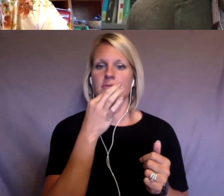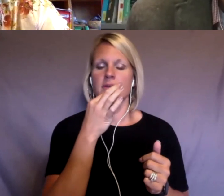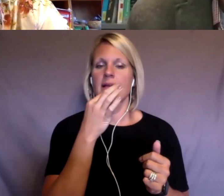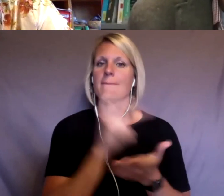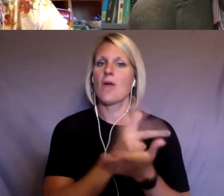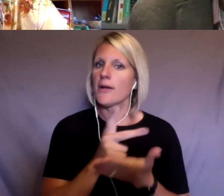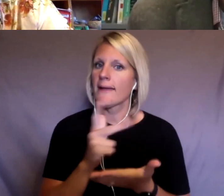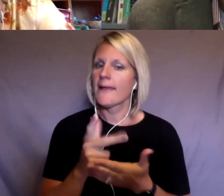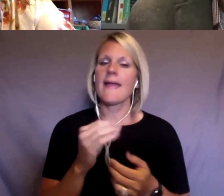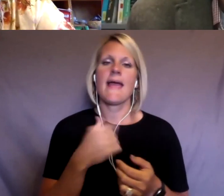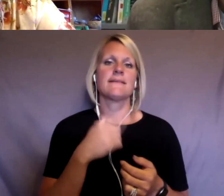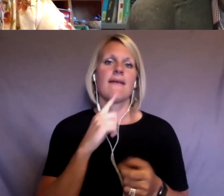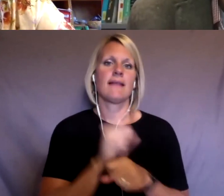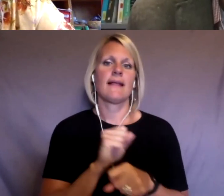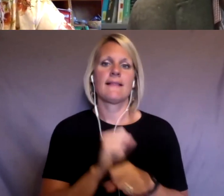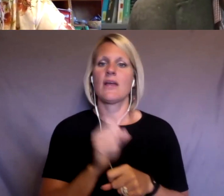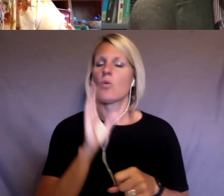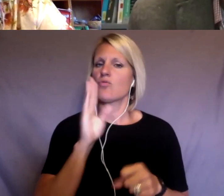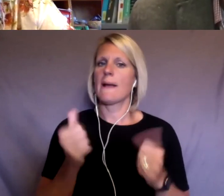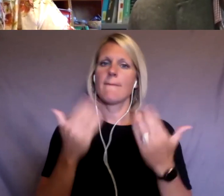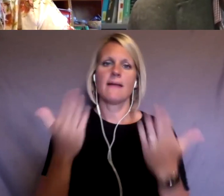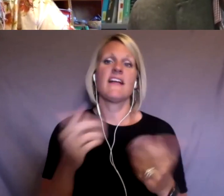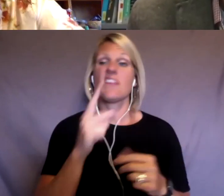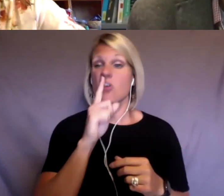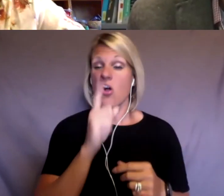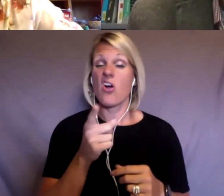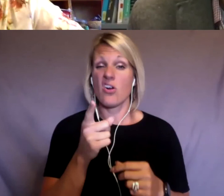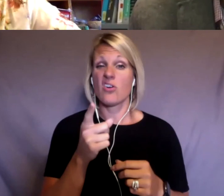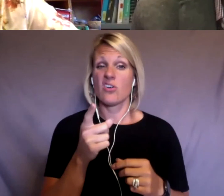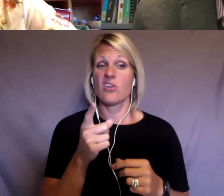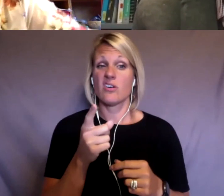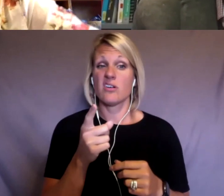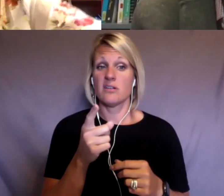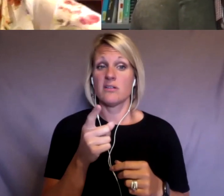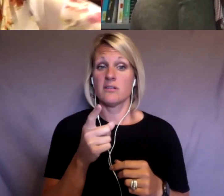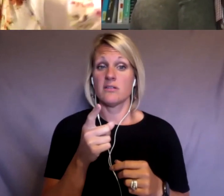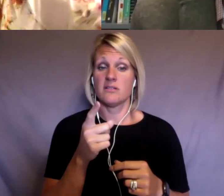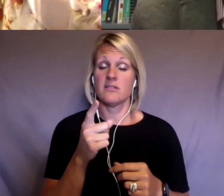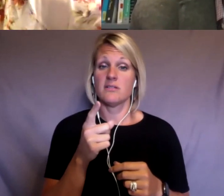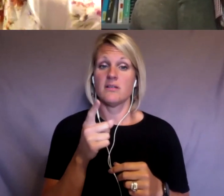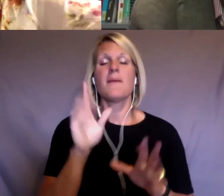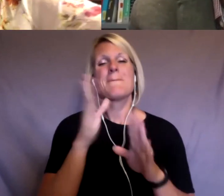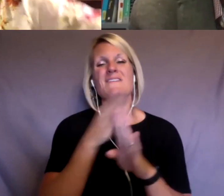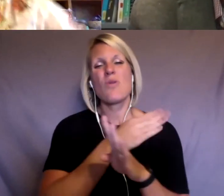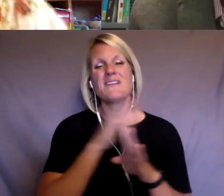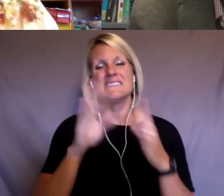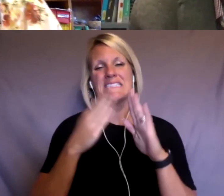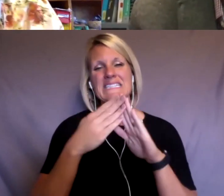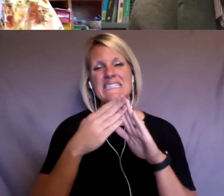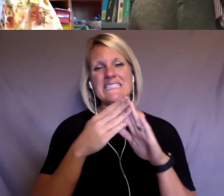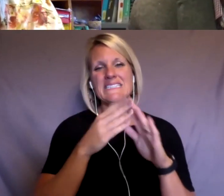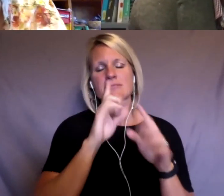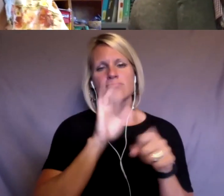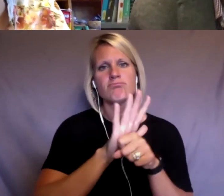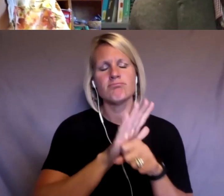definitely recommend that before the city dedicates street parking, because